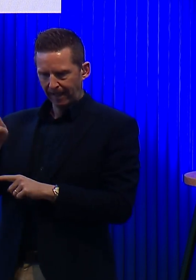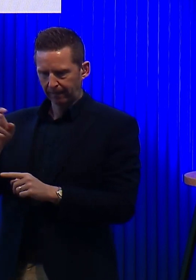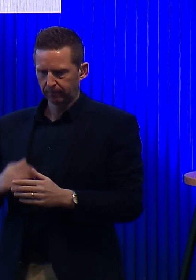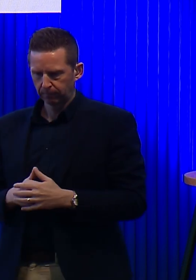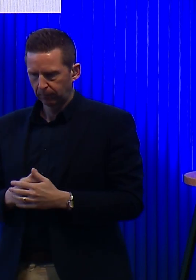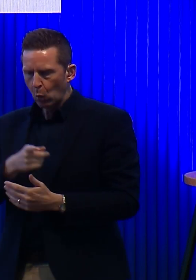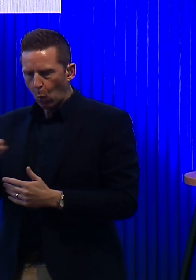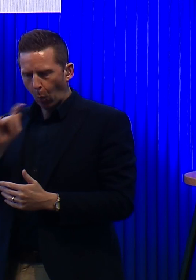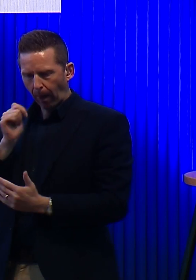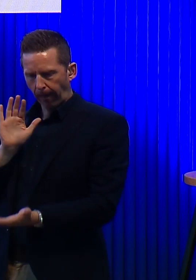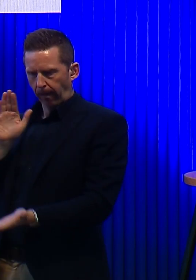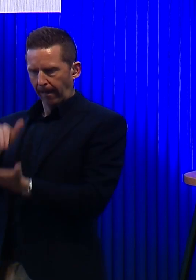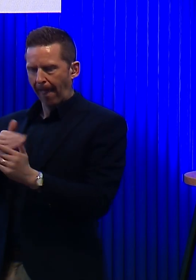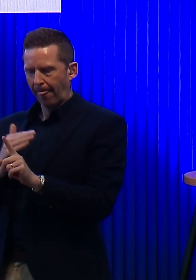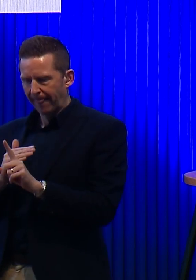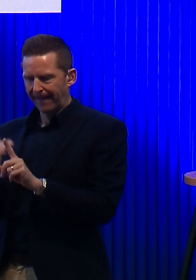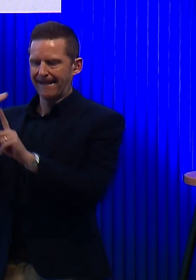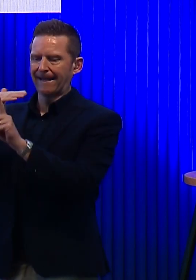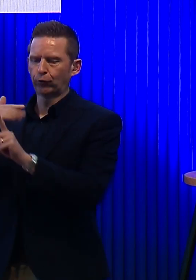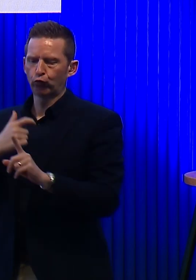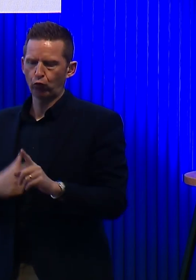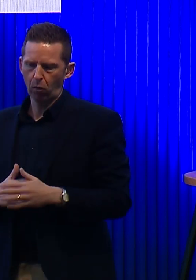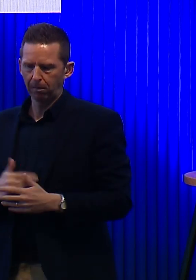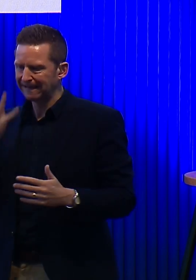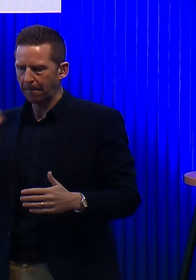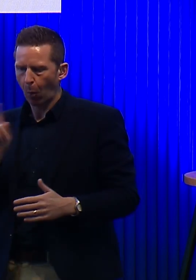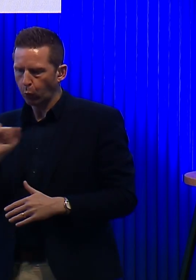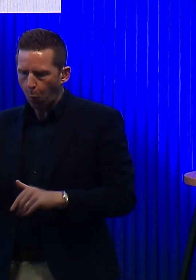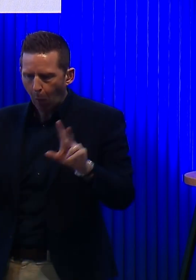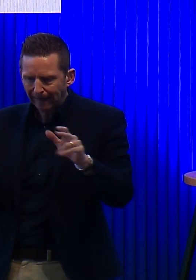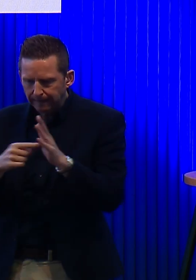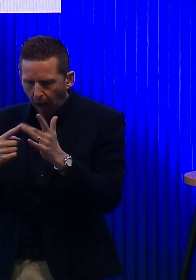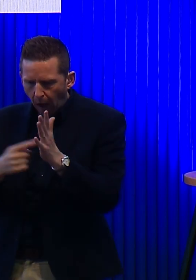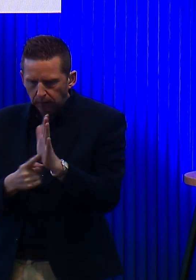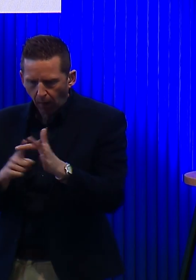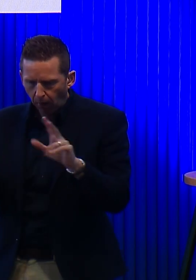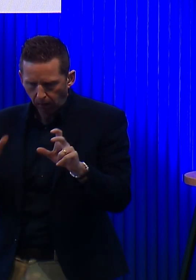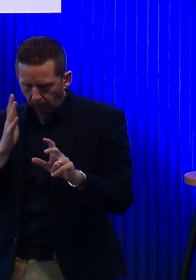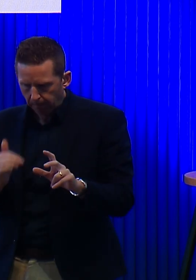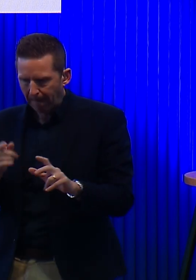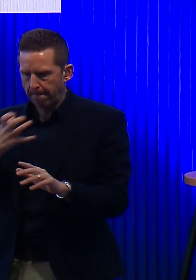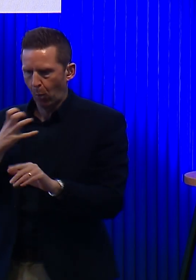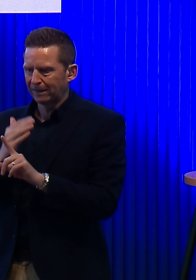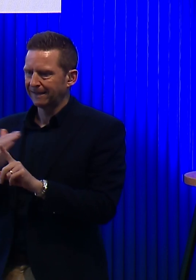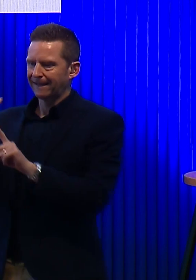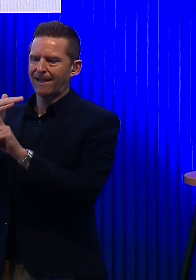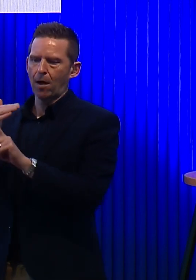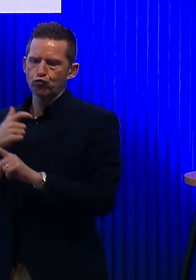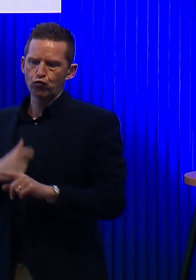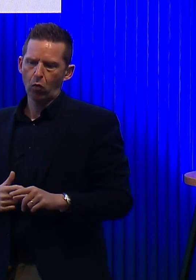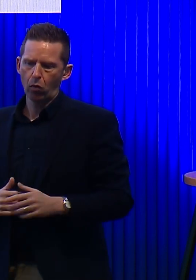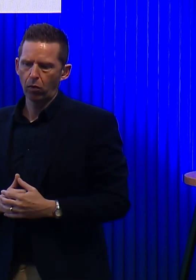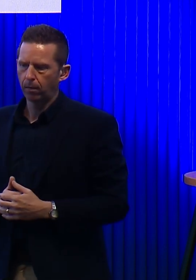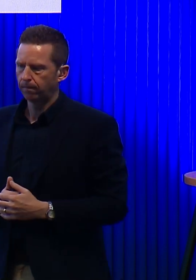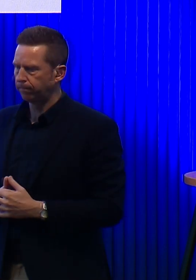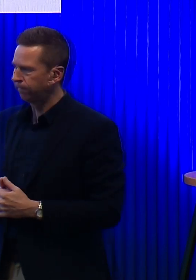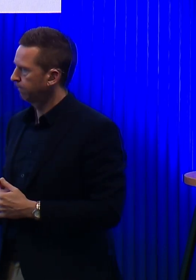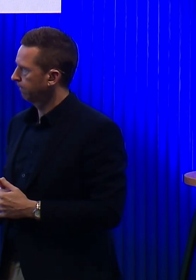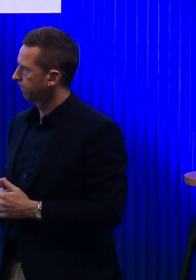you get to that next role. Doesn't matter what your title is, a more senior role.